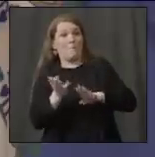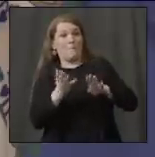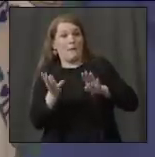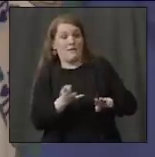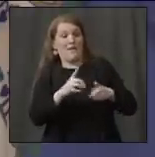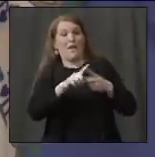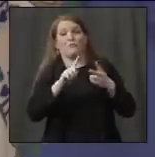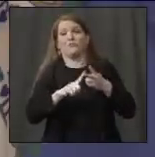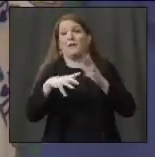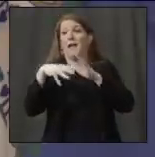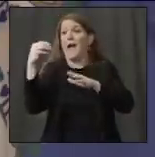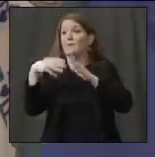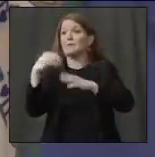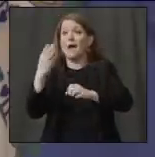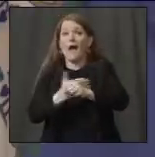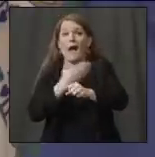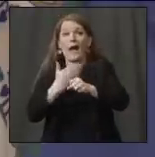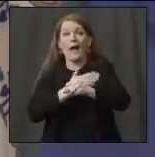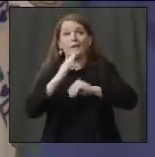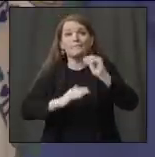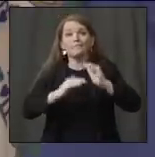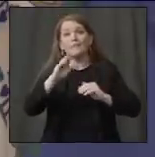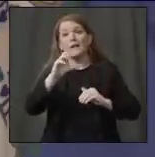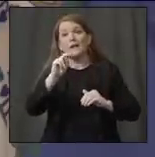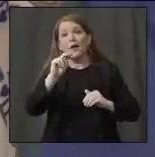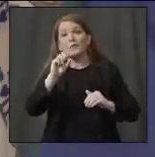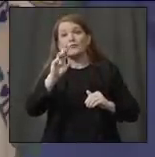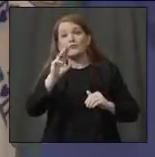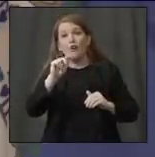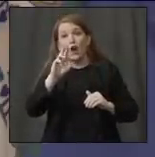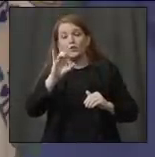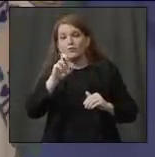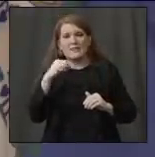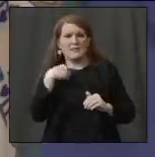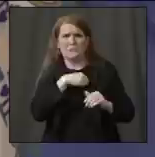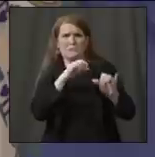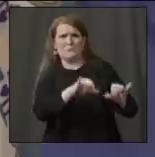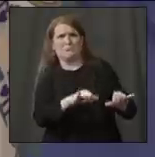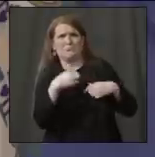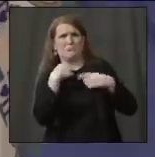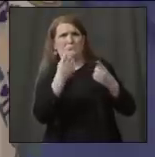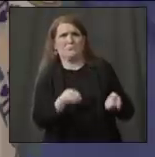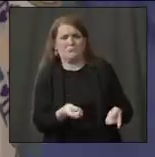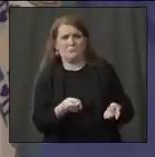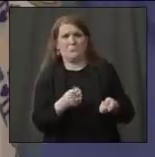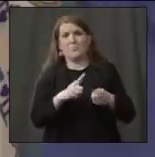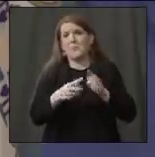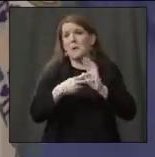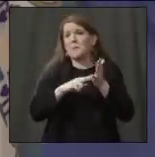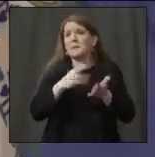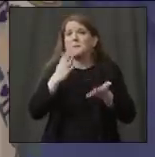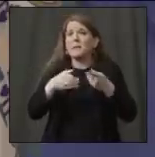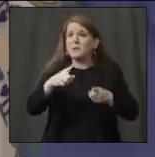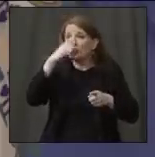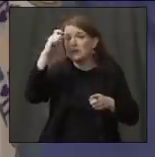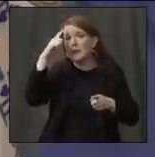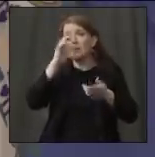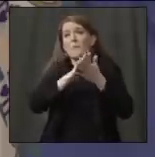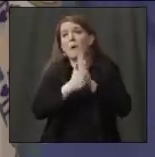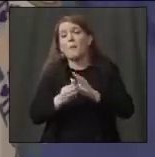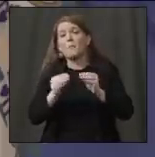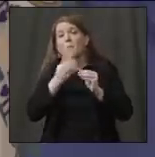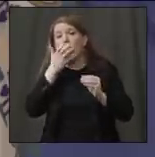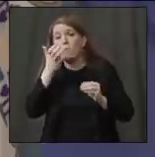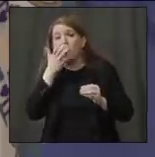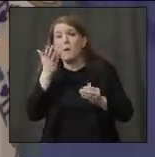that. As you move on into the summer, obviously, with warmer weather, maybe you'll find that restaurants, outdoor eating is something that we can find we